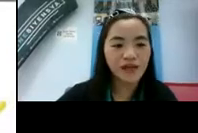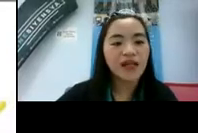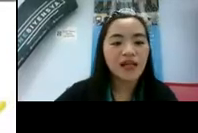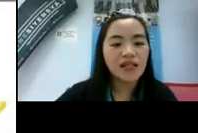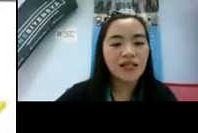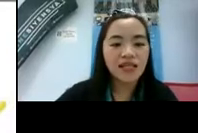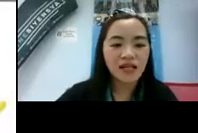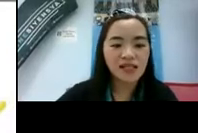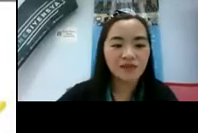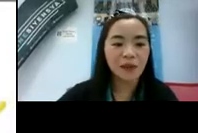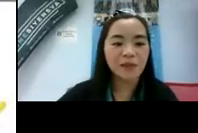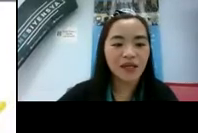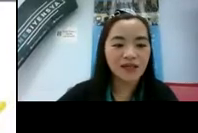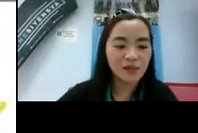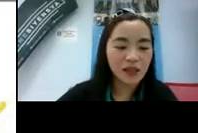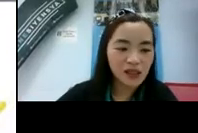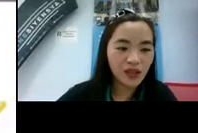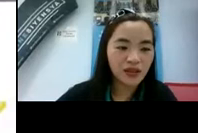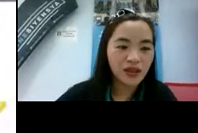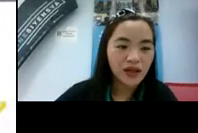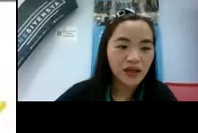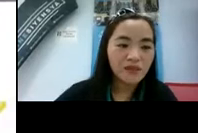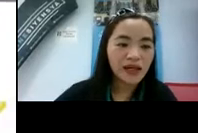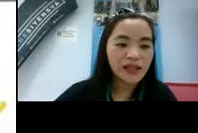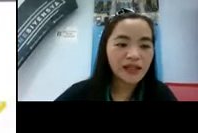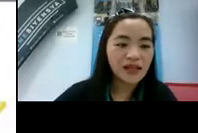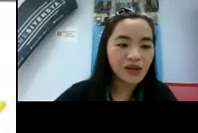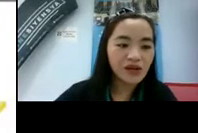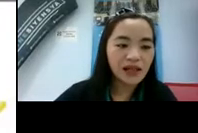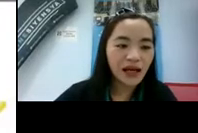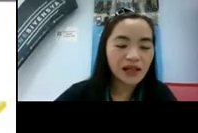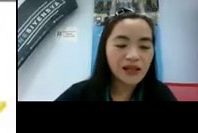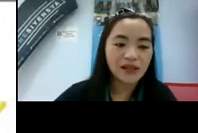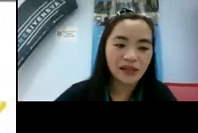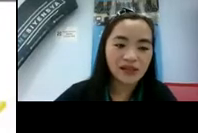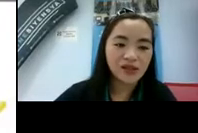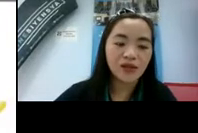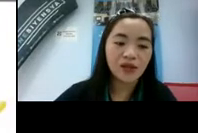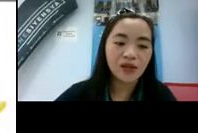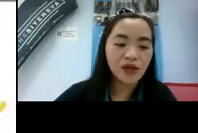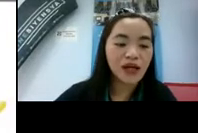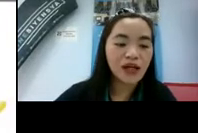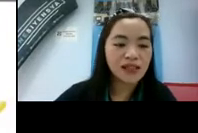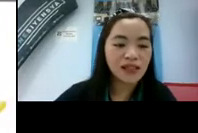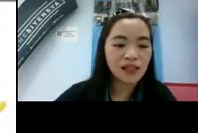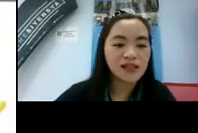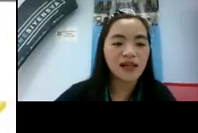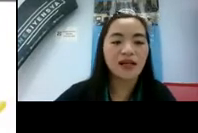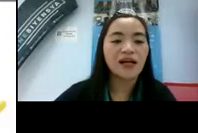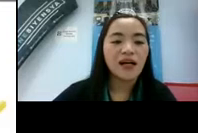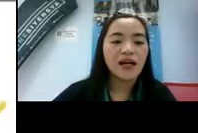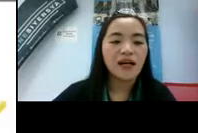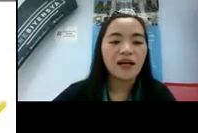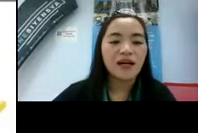fourth Indiciencia Film Exhibition. By 10 o'clock, okay, so ito po ang isa din